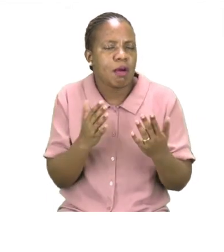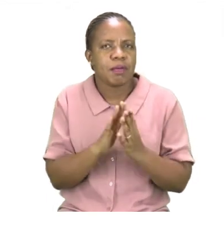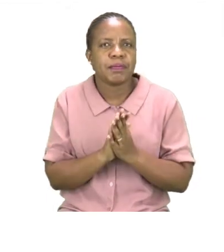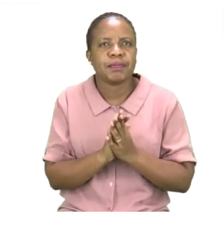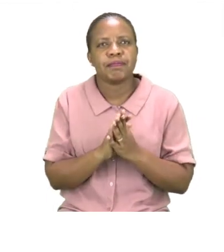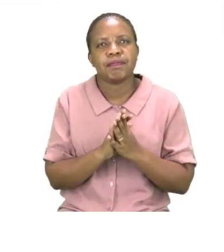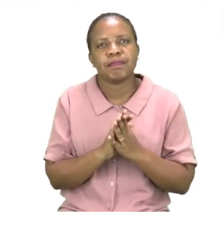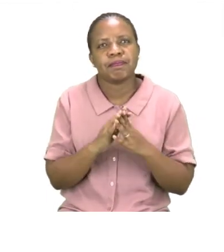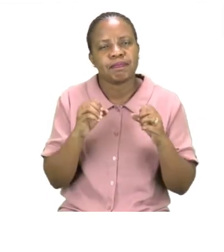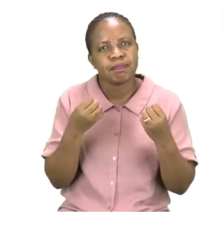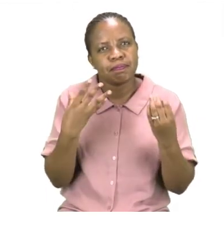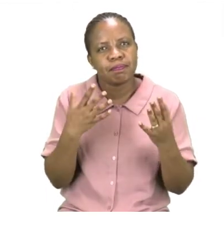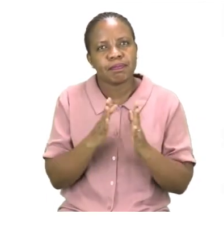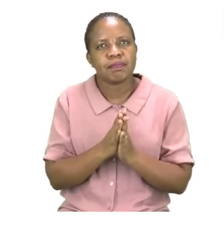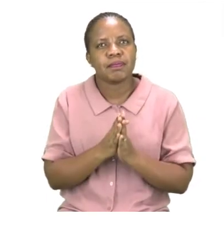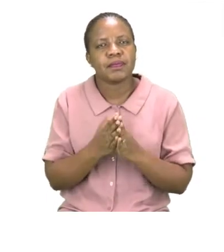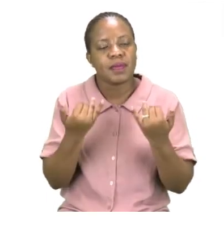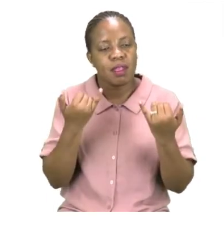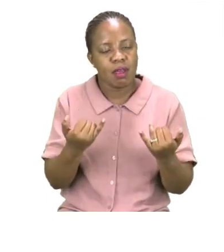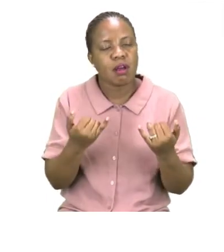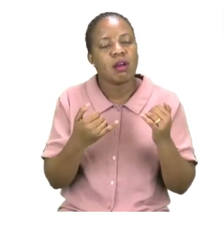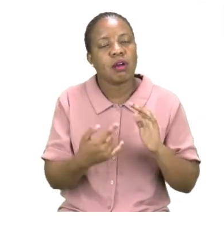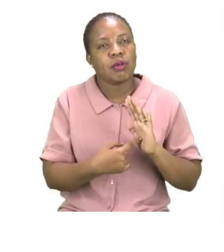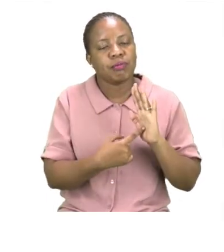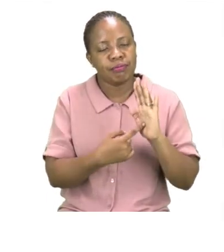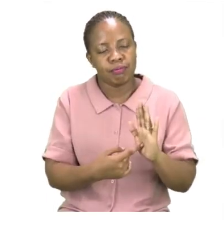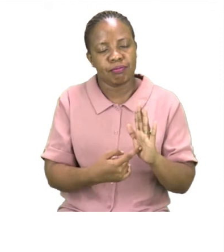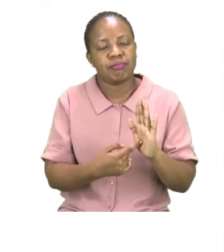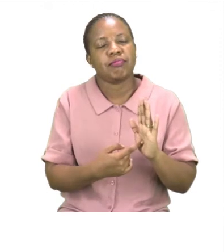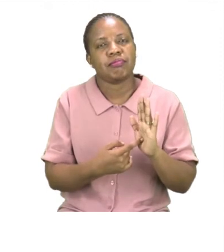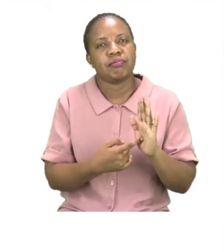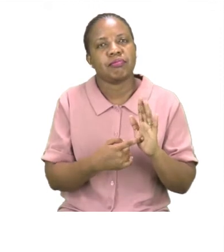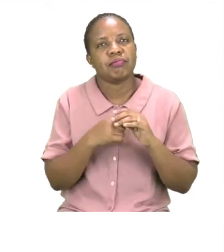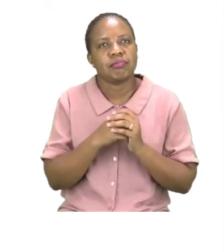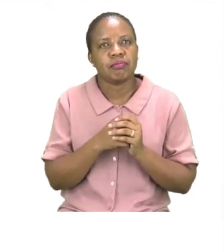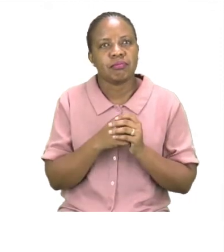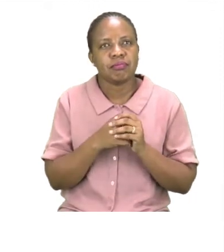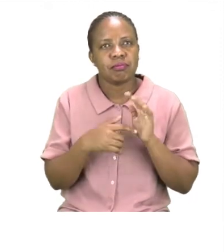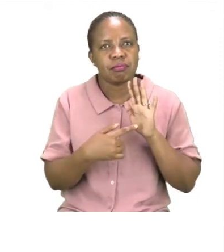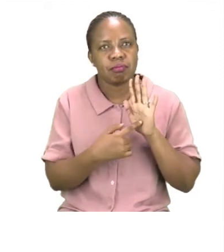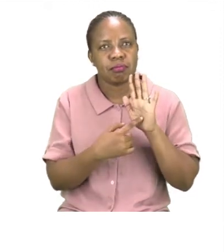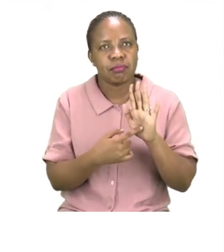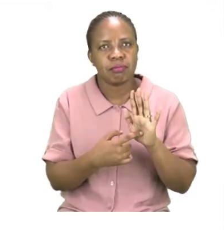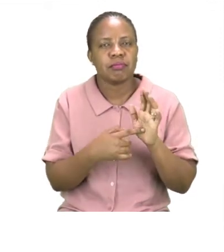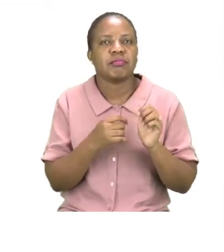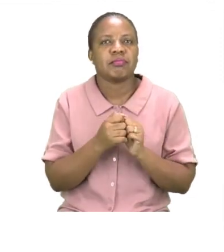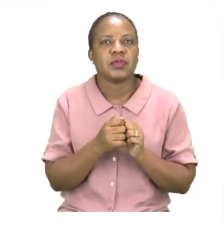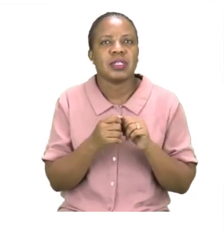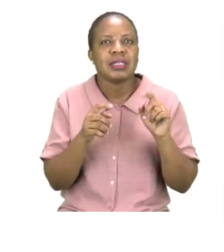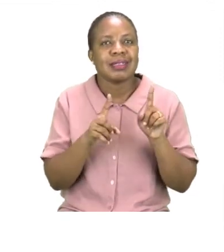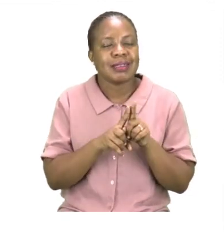whilst I'm showing you my bottles. I want you to please draw the line on the four bottles we have there.